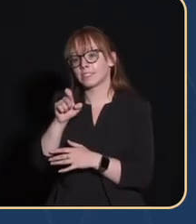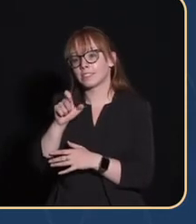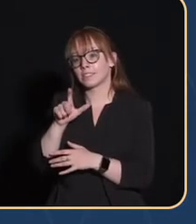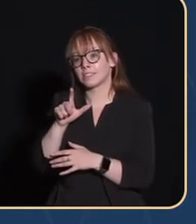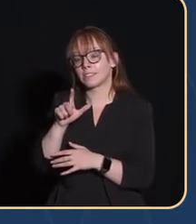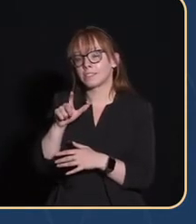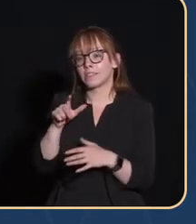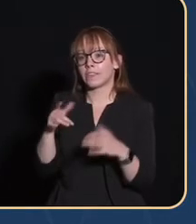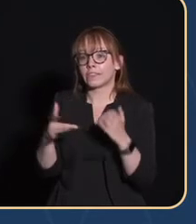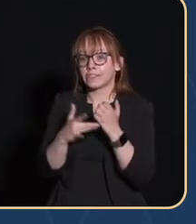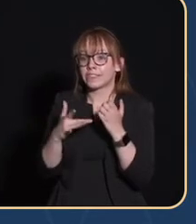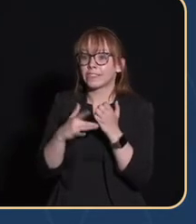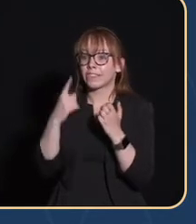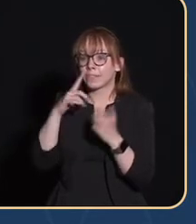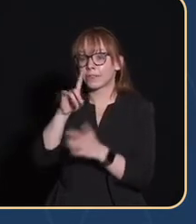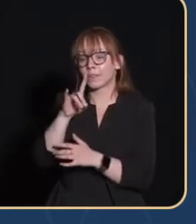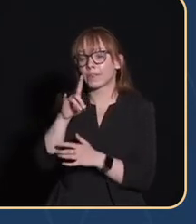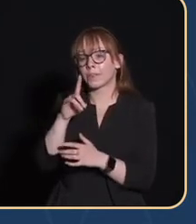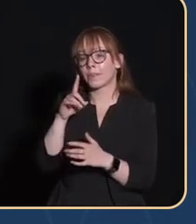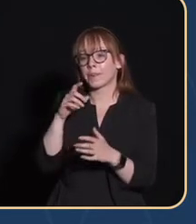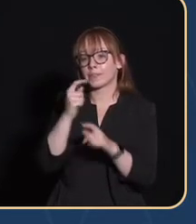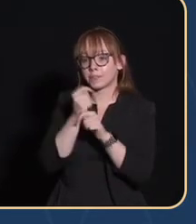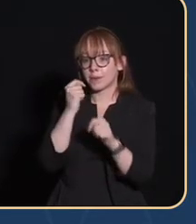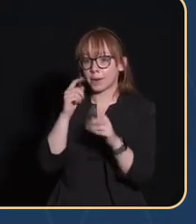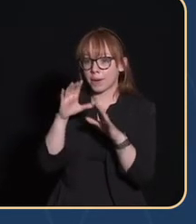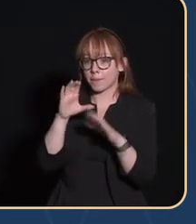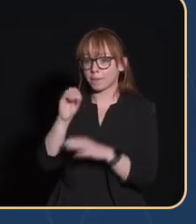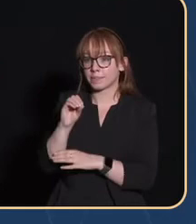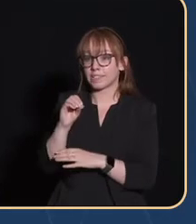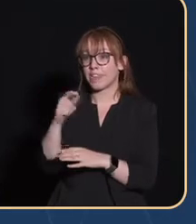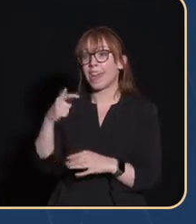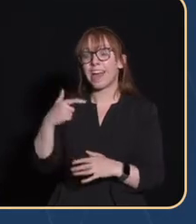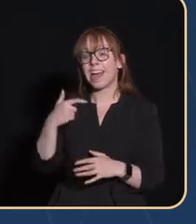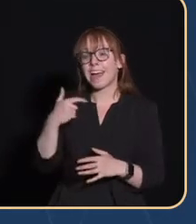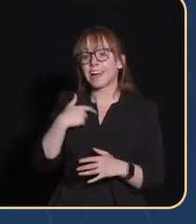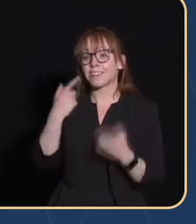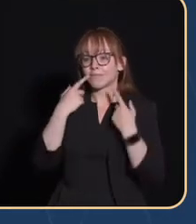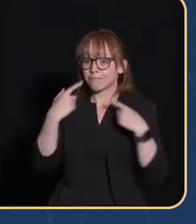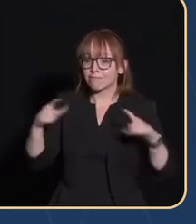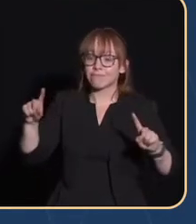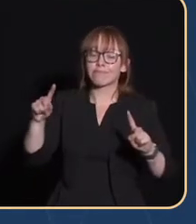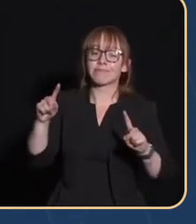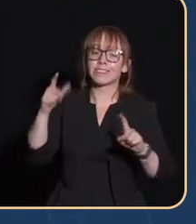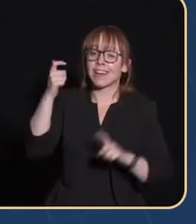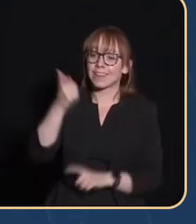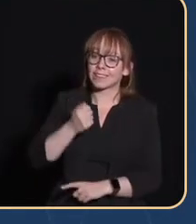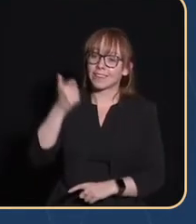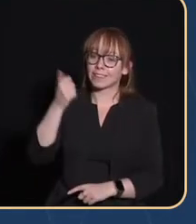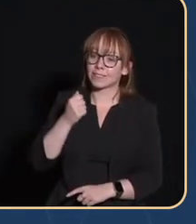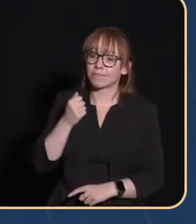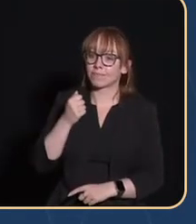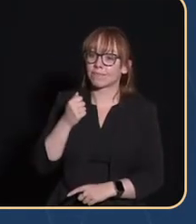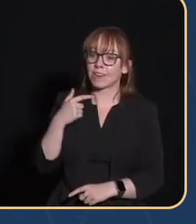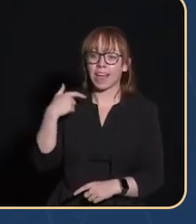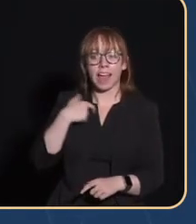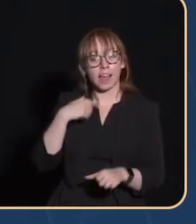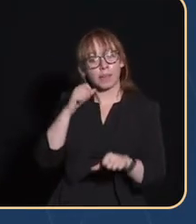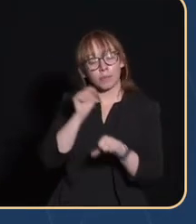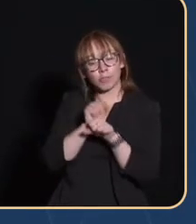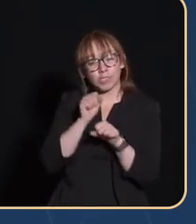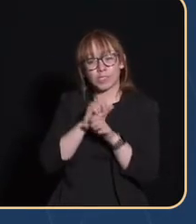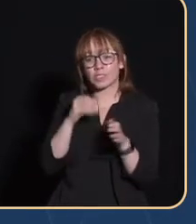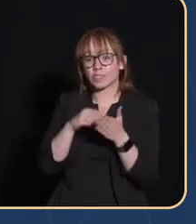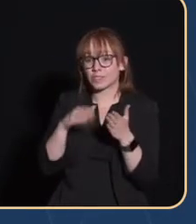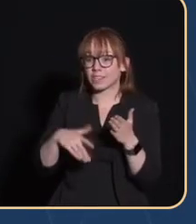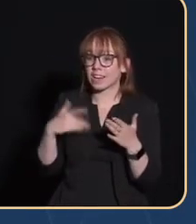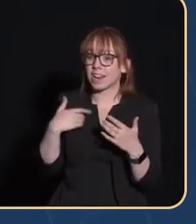company. This year, I earned a scholarship from Reem Kenworth. As a working student who lives an hour away in Princeton, Minnesota,